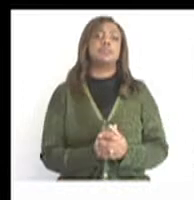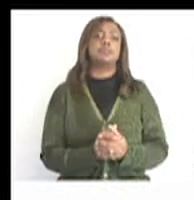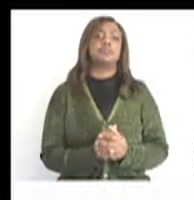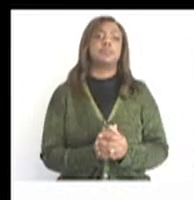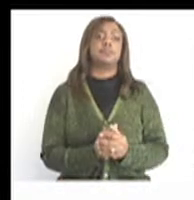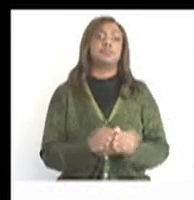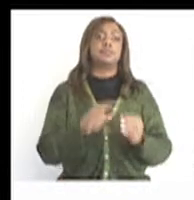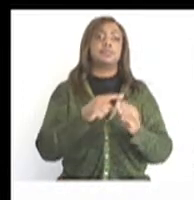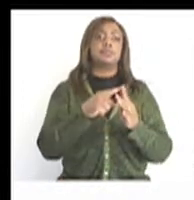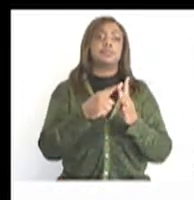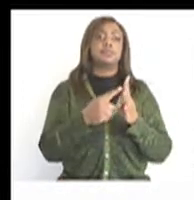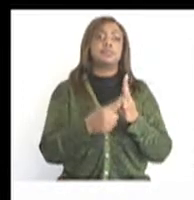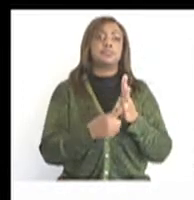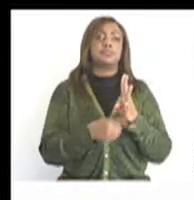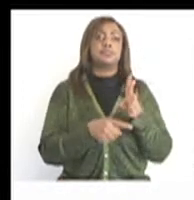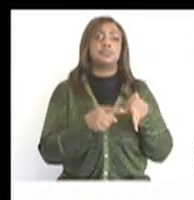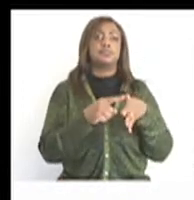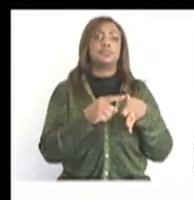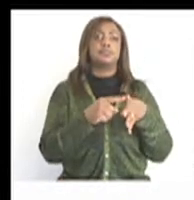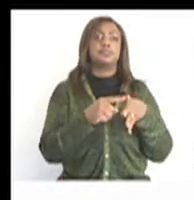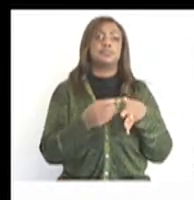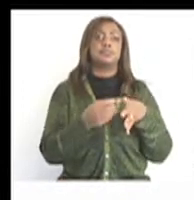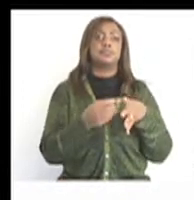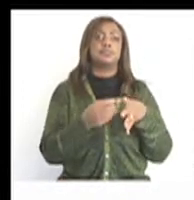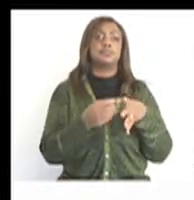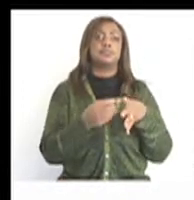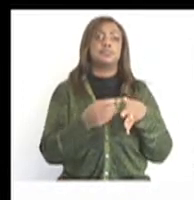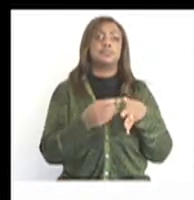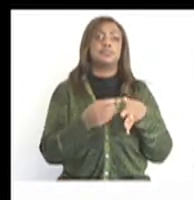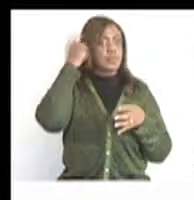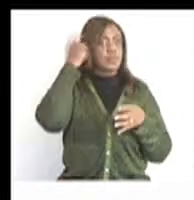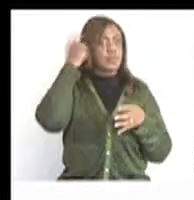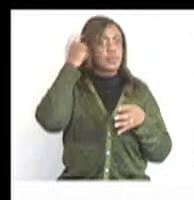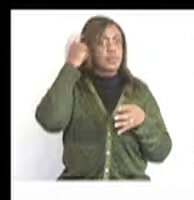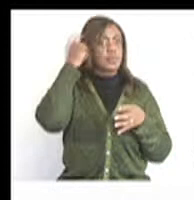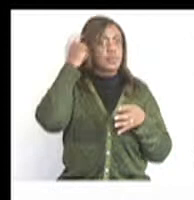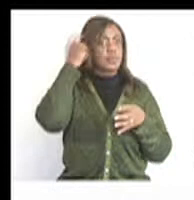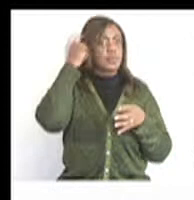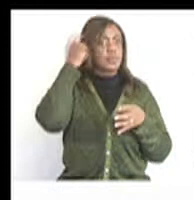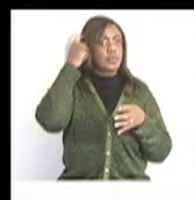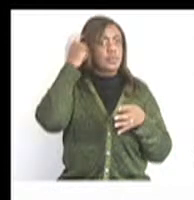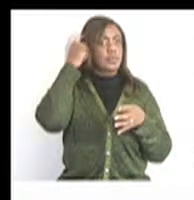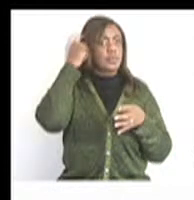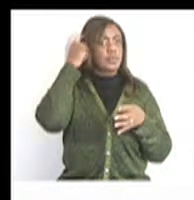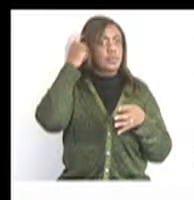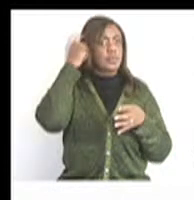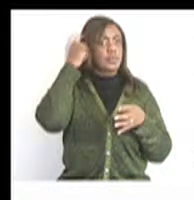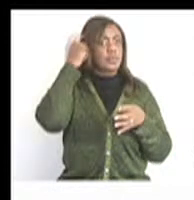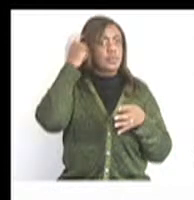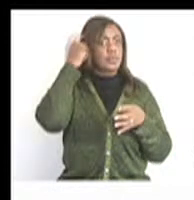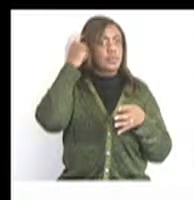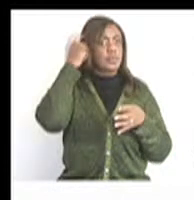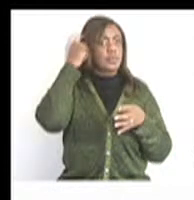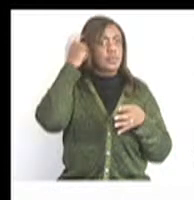this being fully developed and ready to reproduce. Physical changes, this